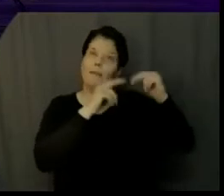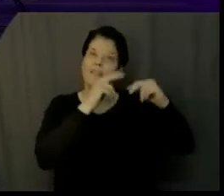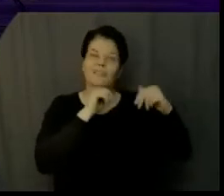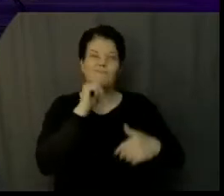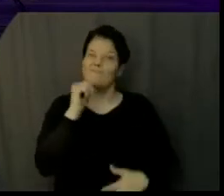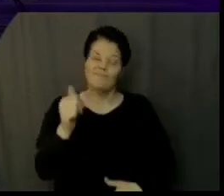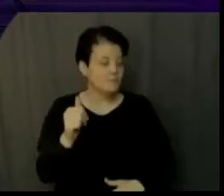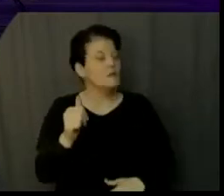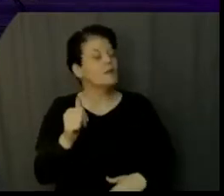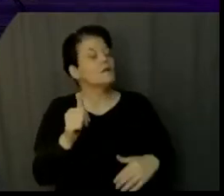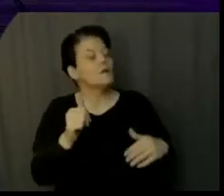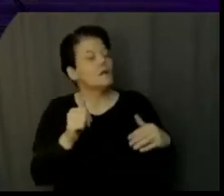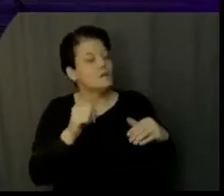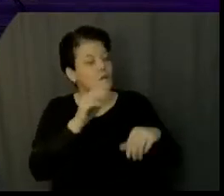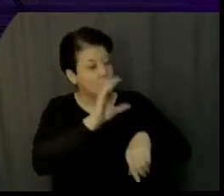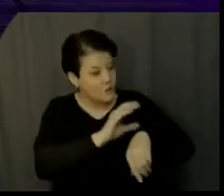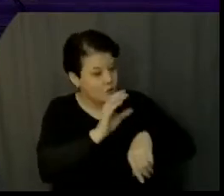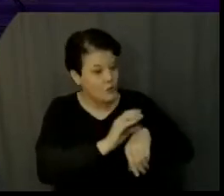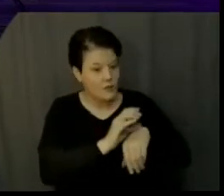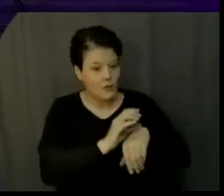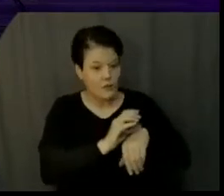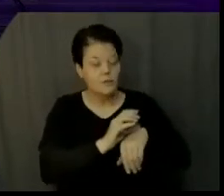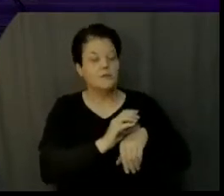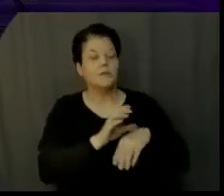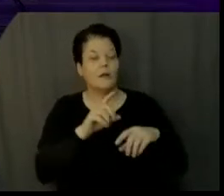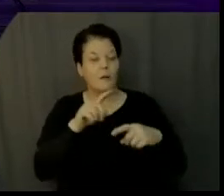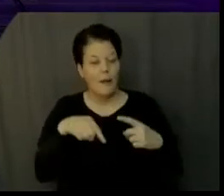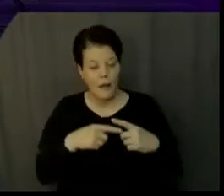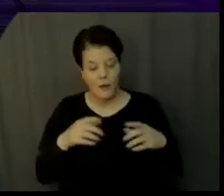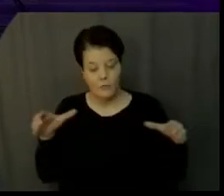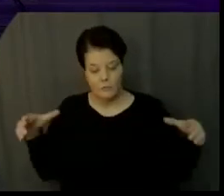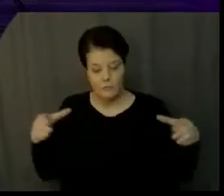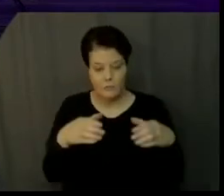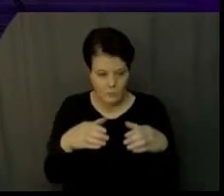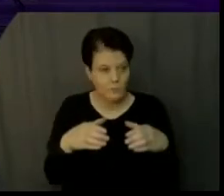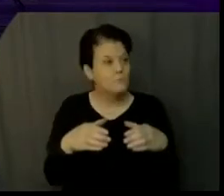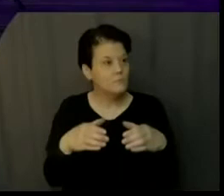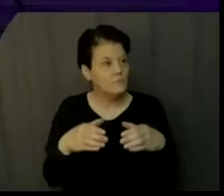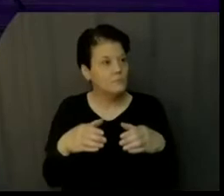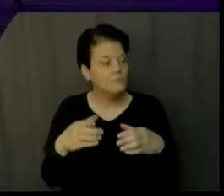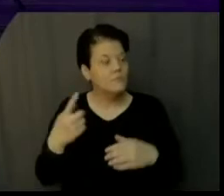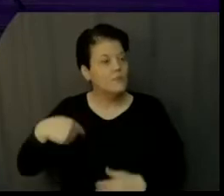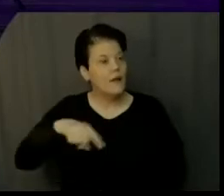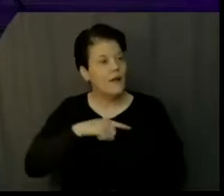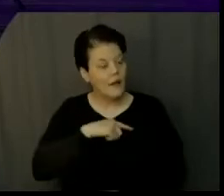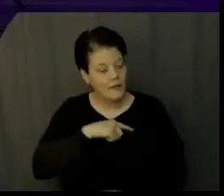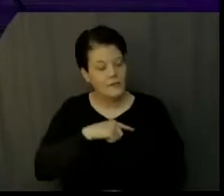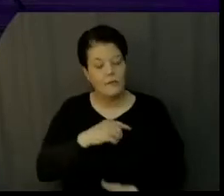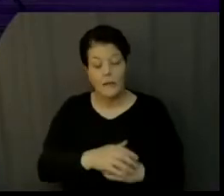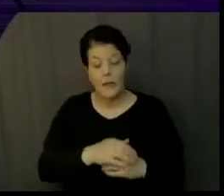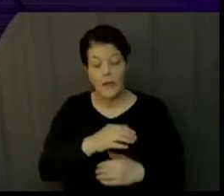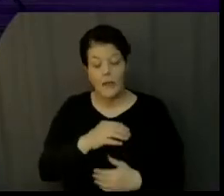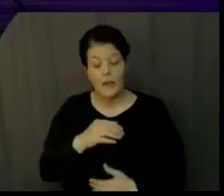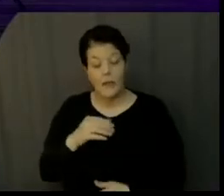Christ coming together and serving and loving each other and serving the world and pointing people to Jesus.